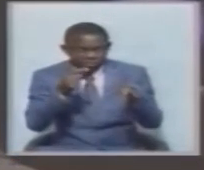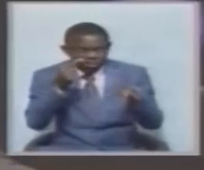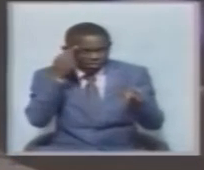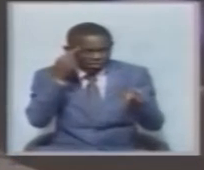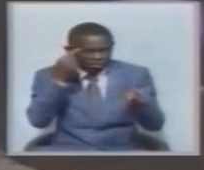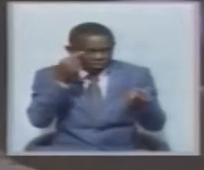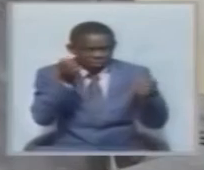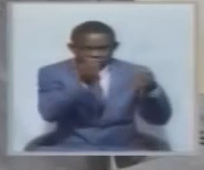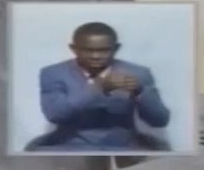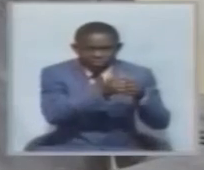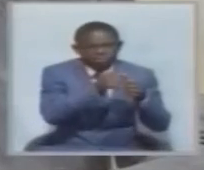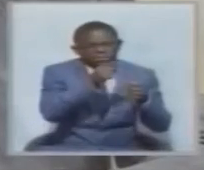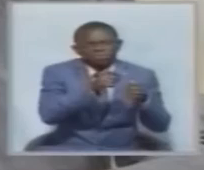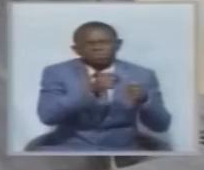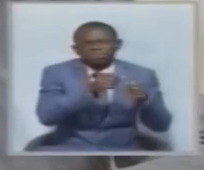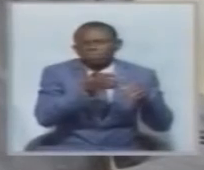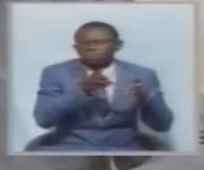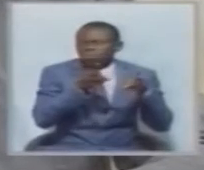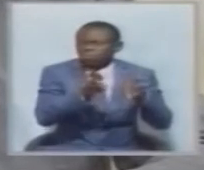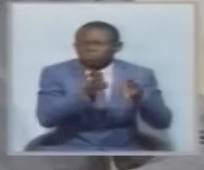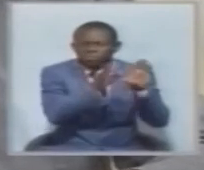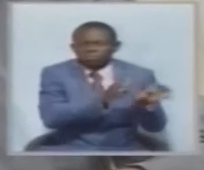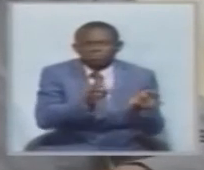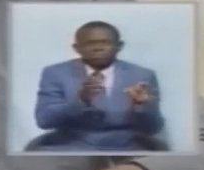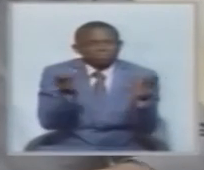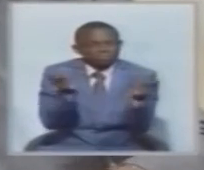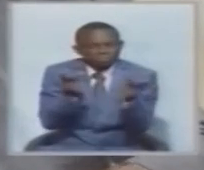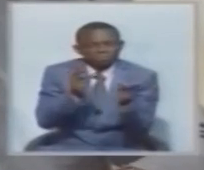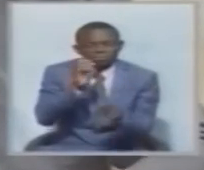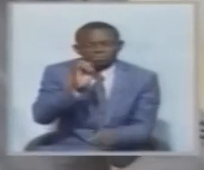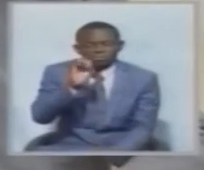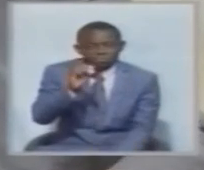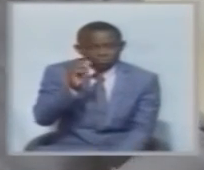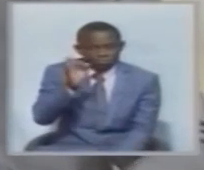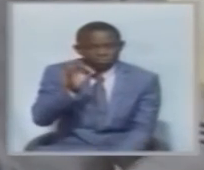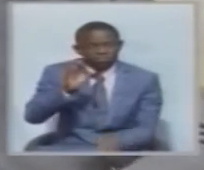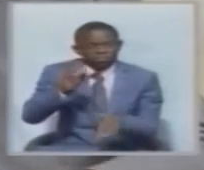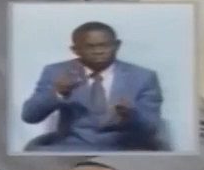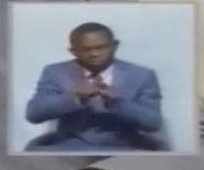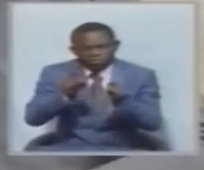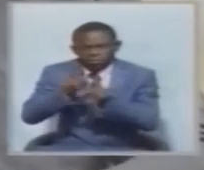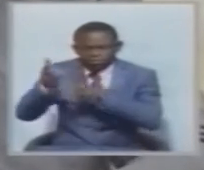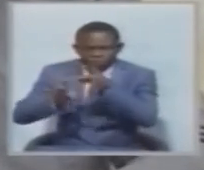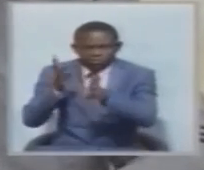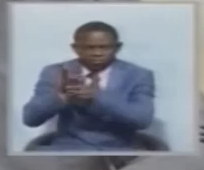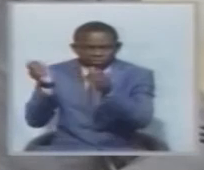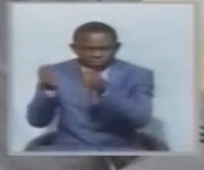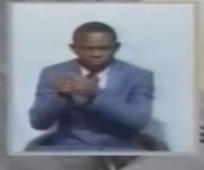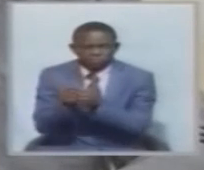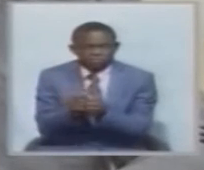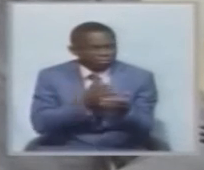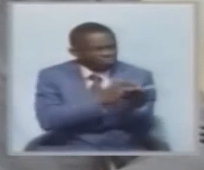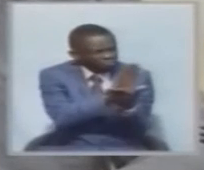IMF and the World Bank. Is that a correct assessment? Not at all. I think the bank, like